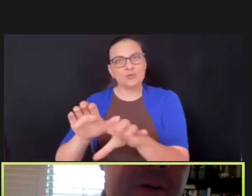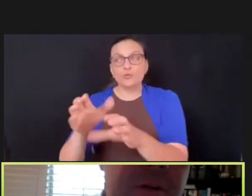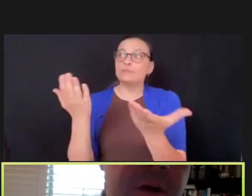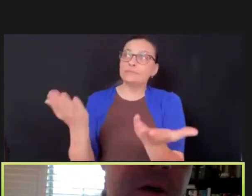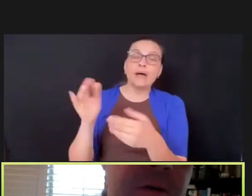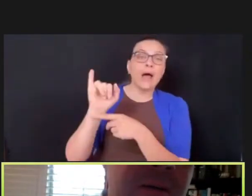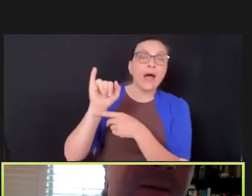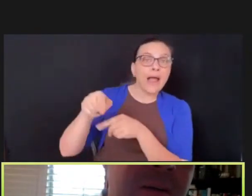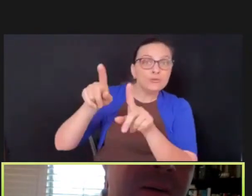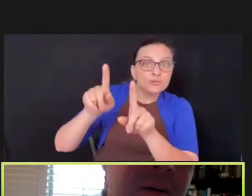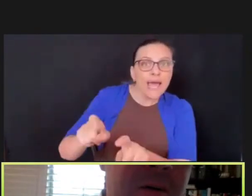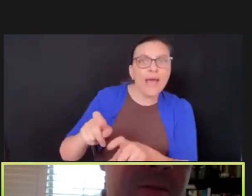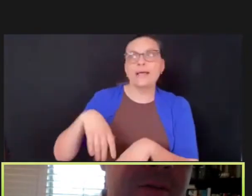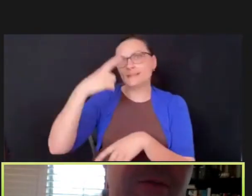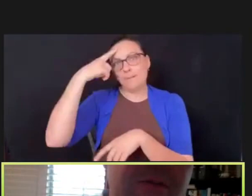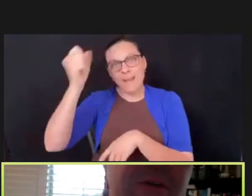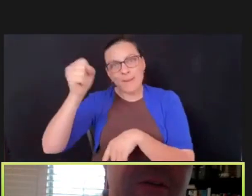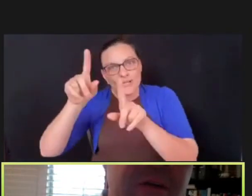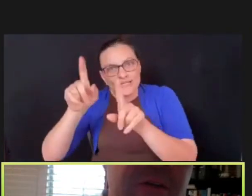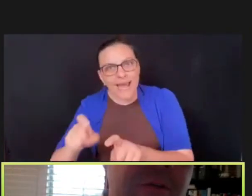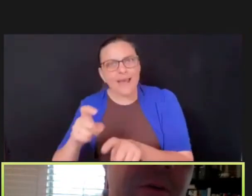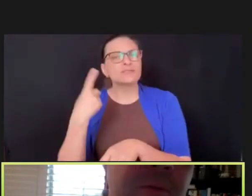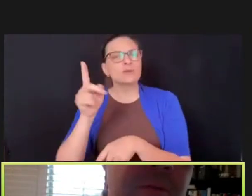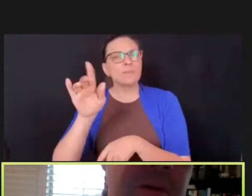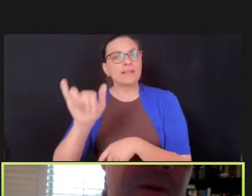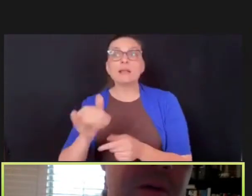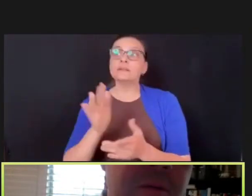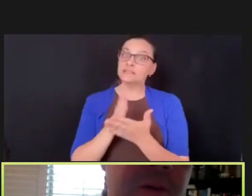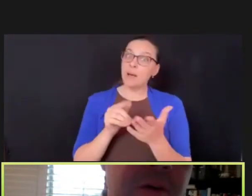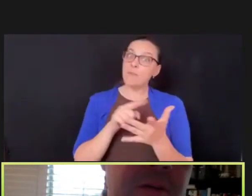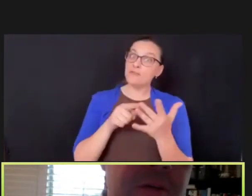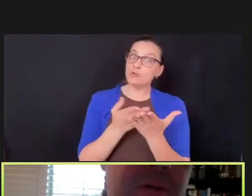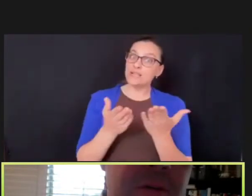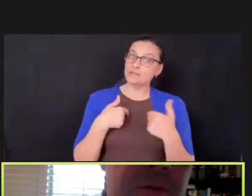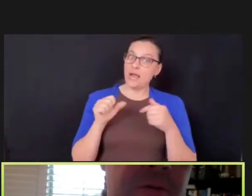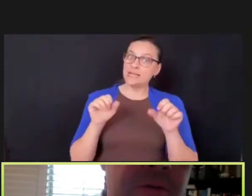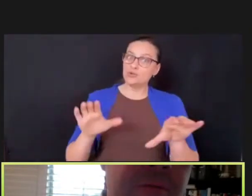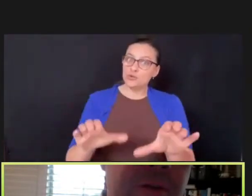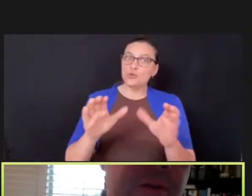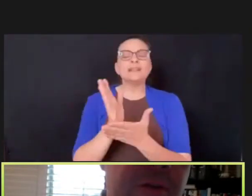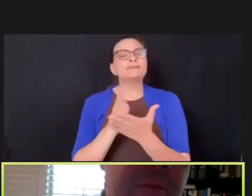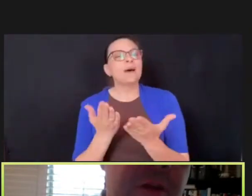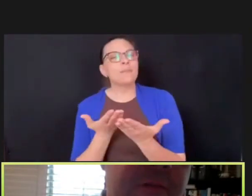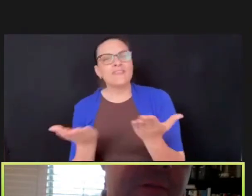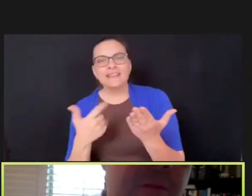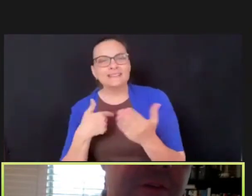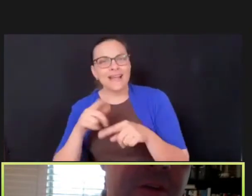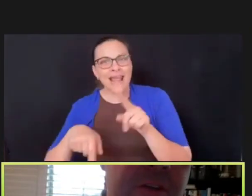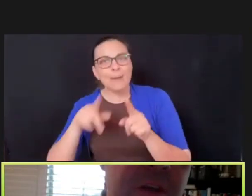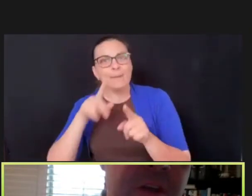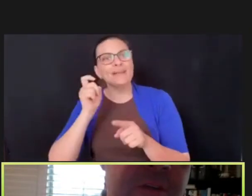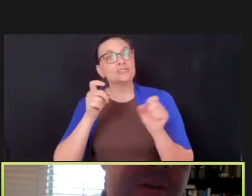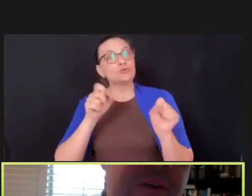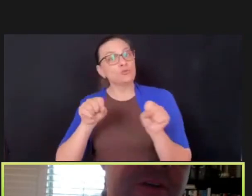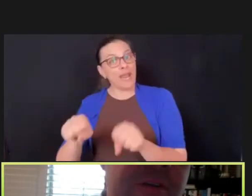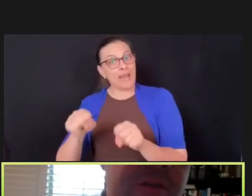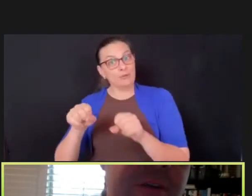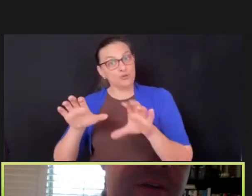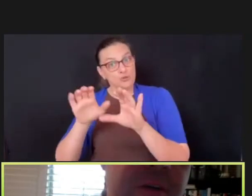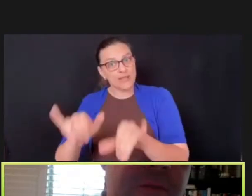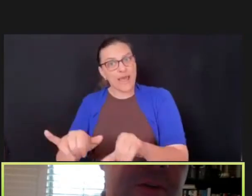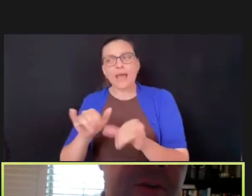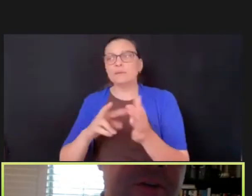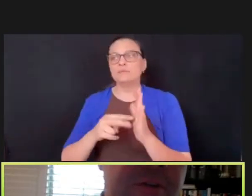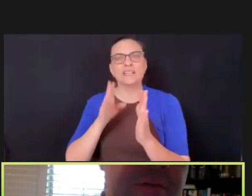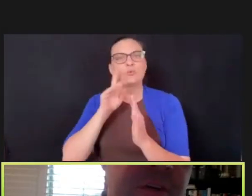or something like that. And some of those things I can do, some of them I can't, because in order for me to do them, we'd have to completely change the nature of